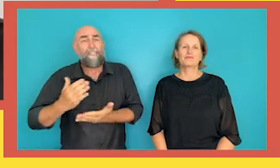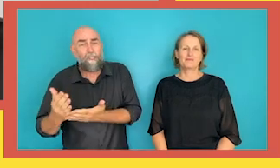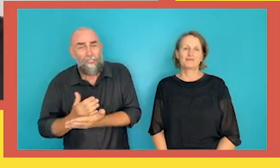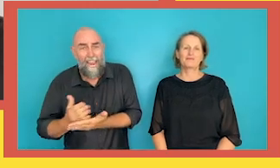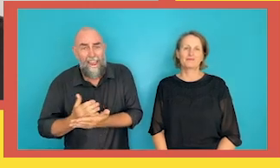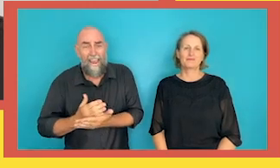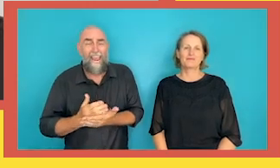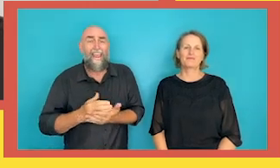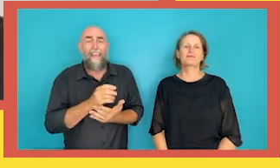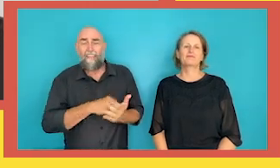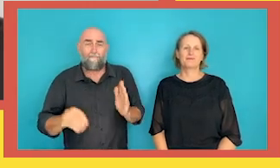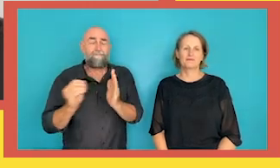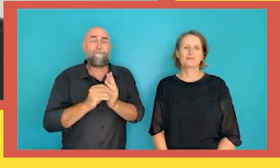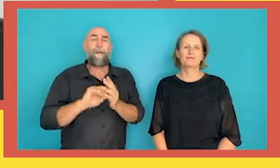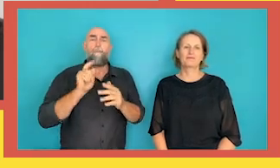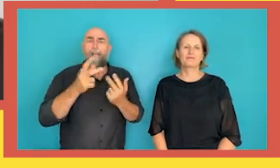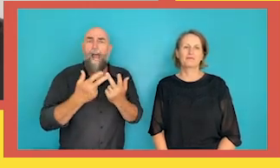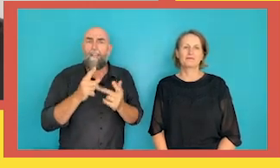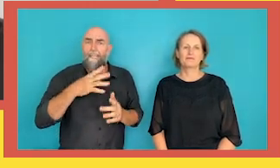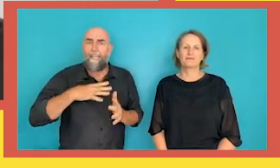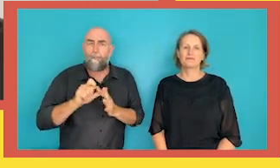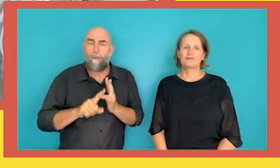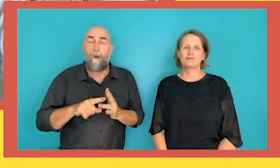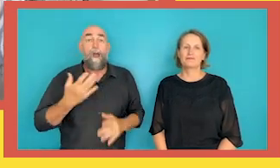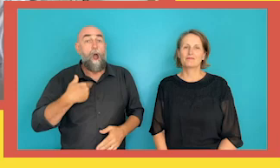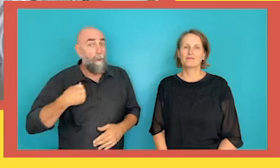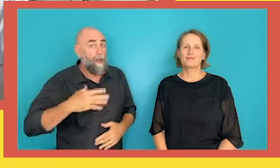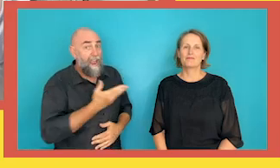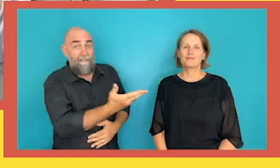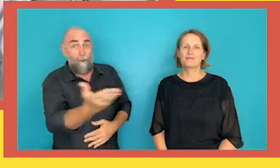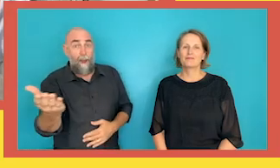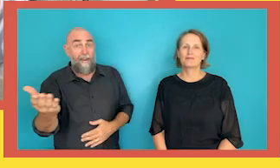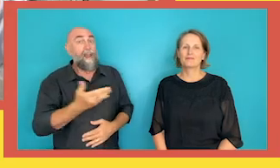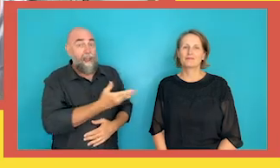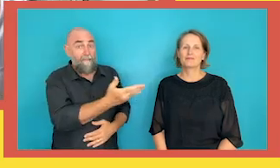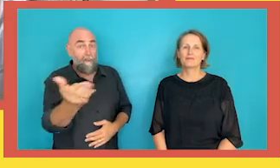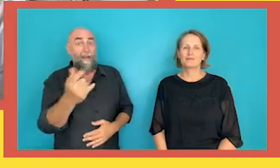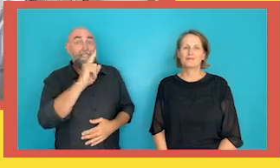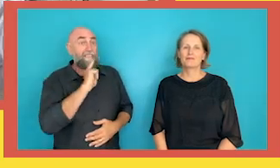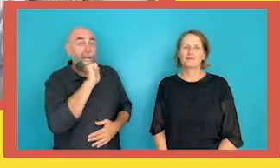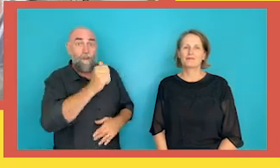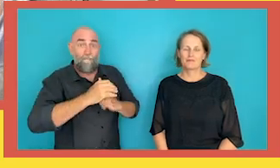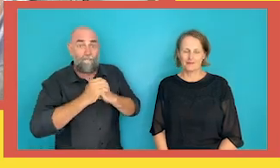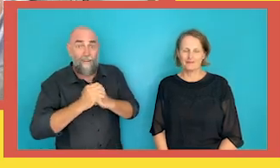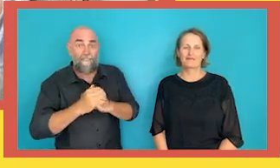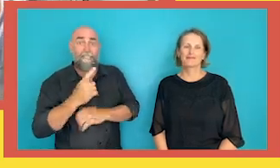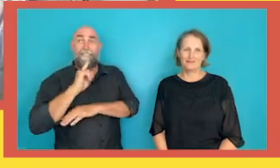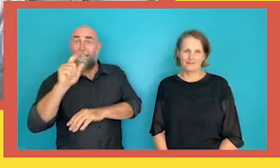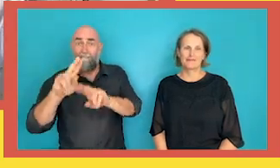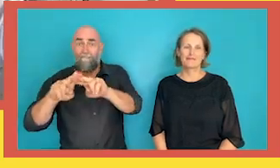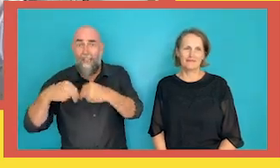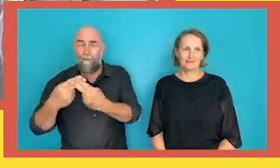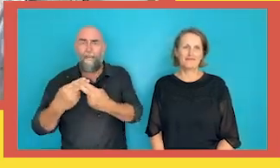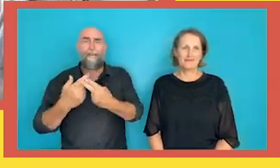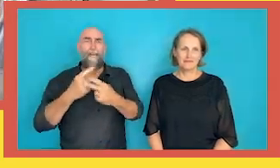like it. And what else do they do, Ryley Batt? Everyone out there, everyone listening, tell your friends, tell your family about what